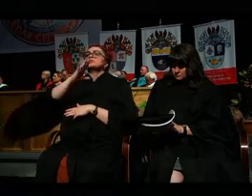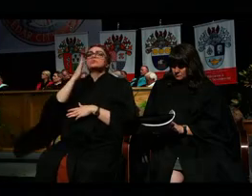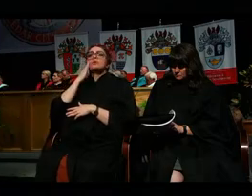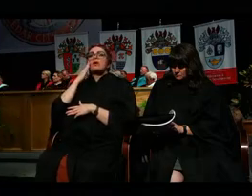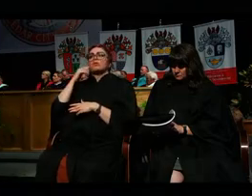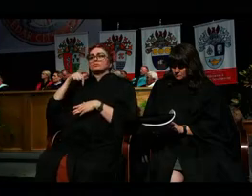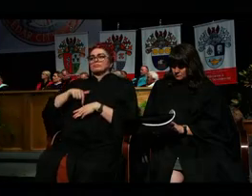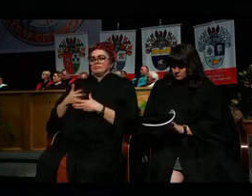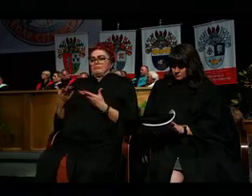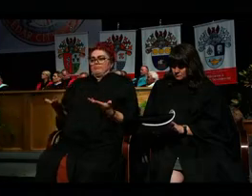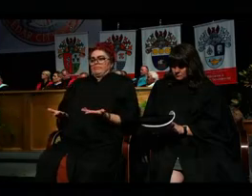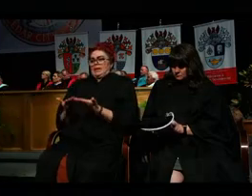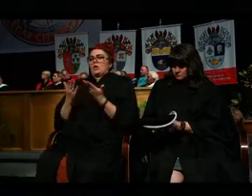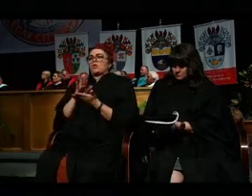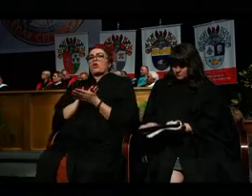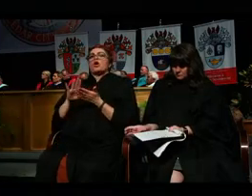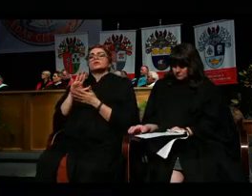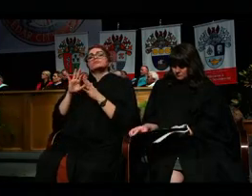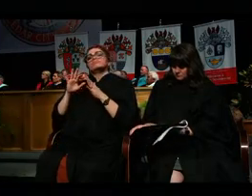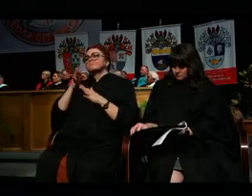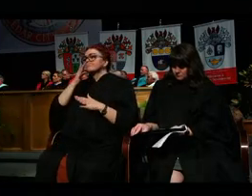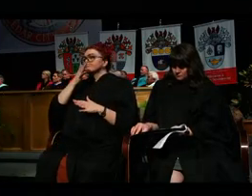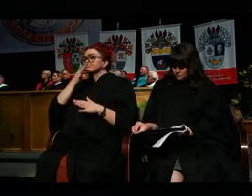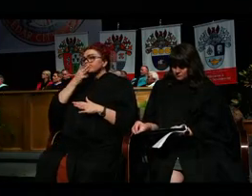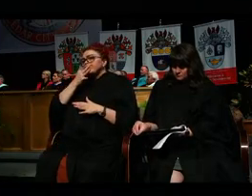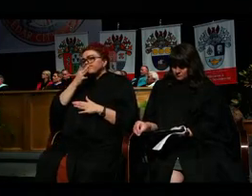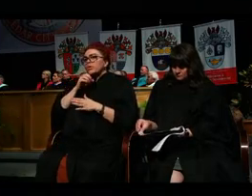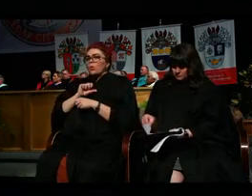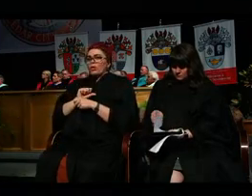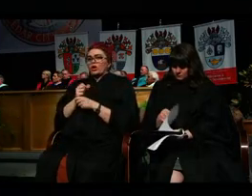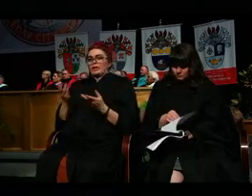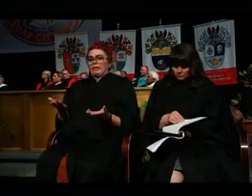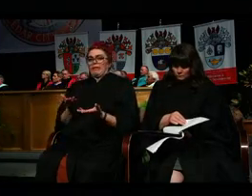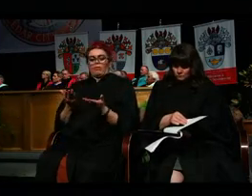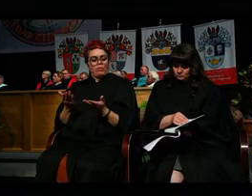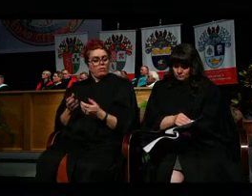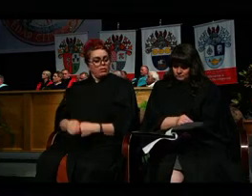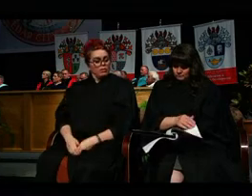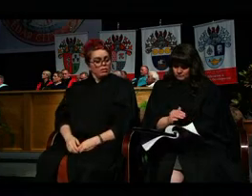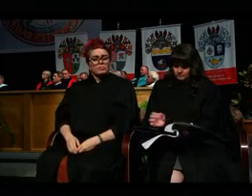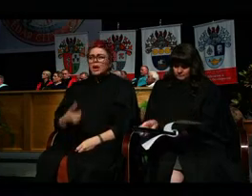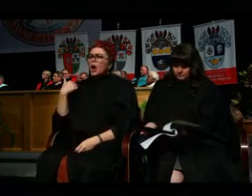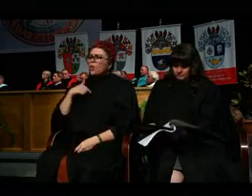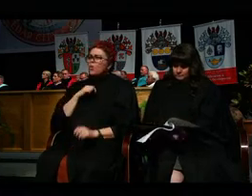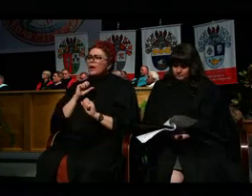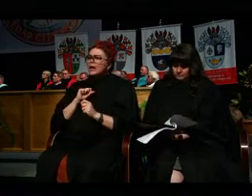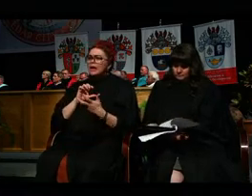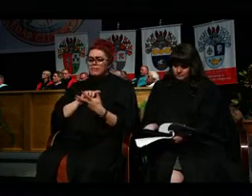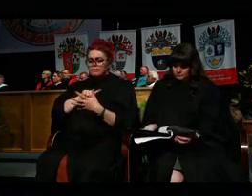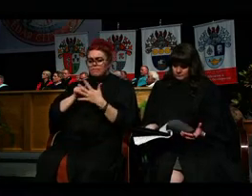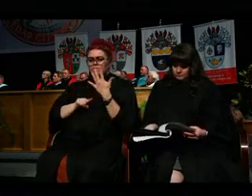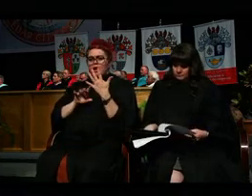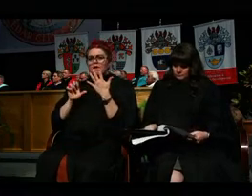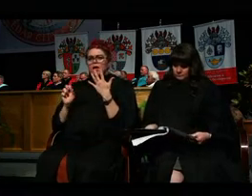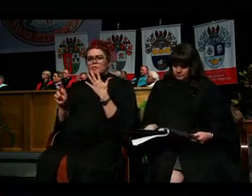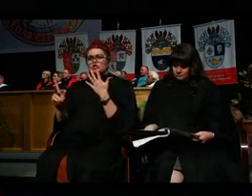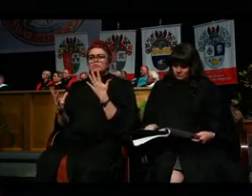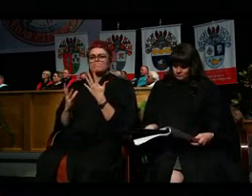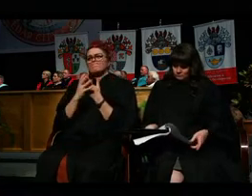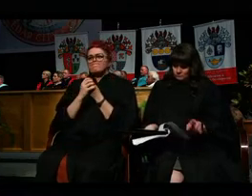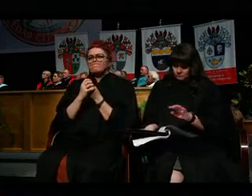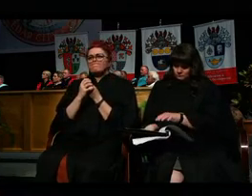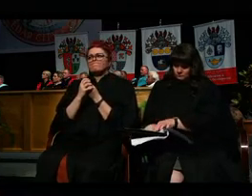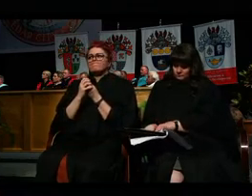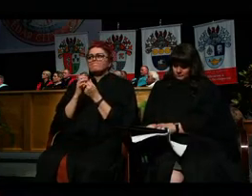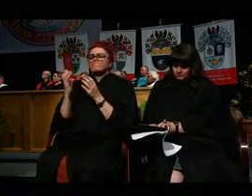work being done here by all of you. How can we seize upon these five areas of opportunity to help shape the